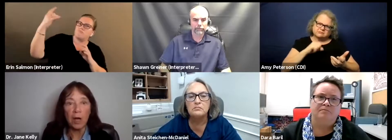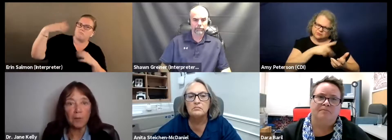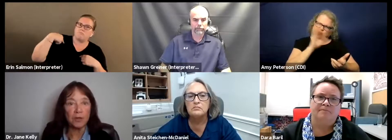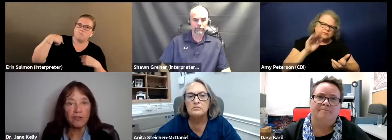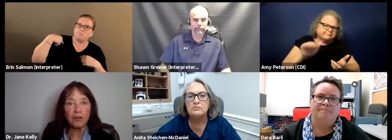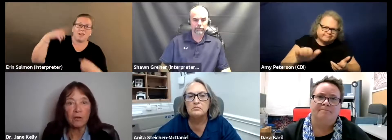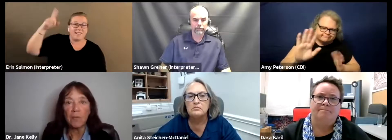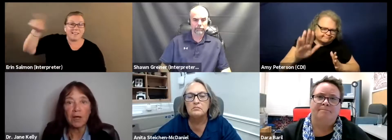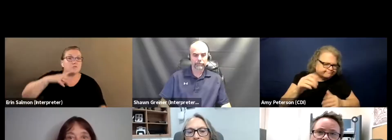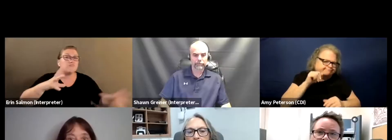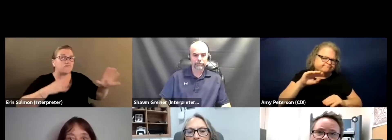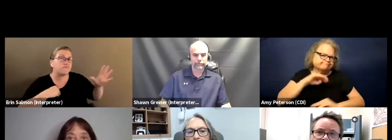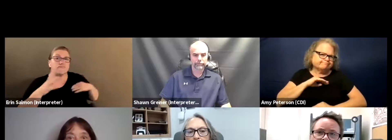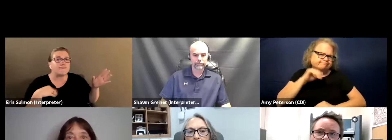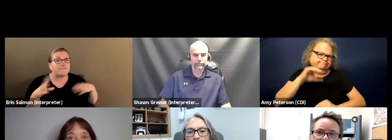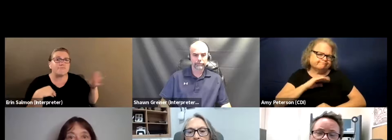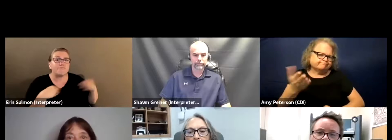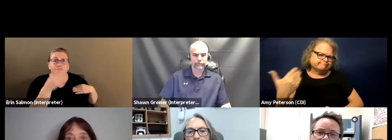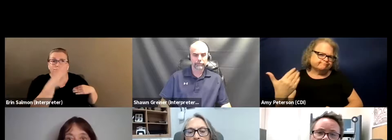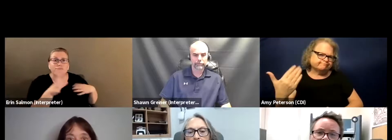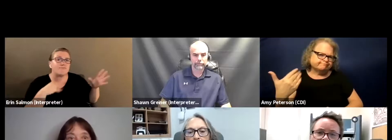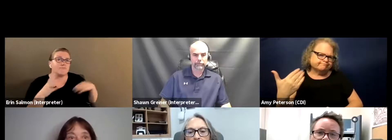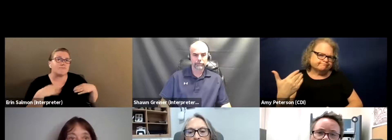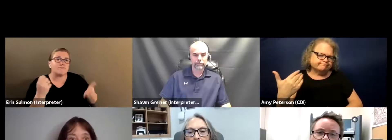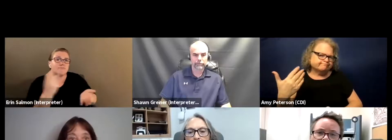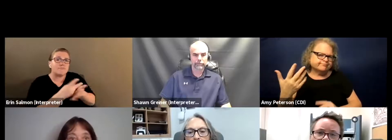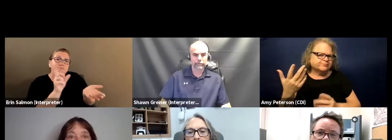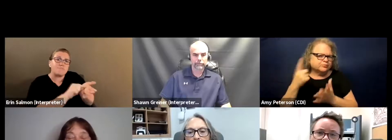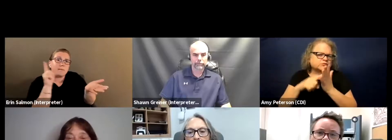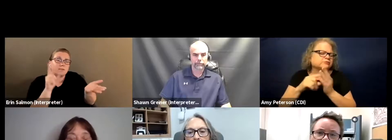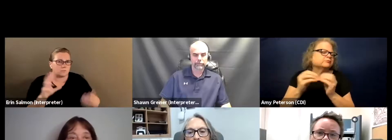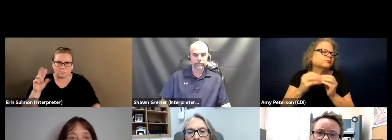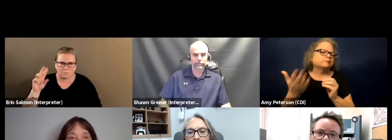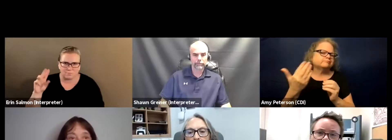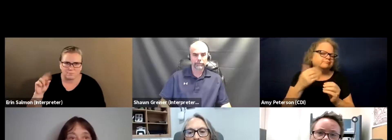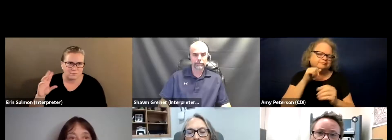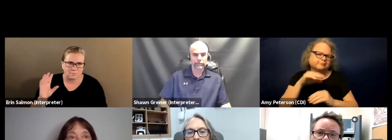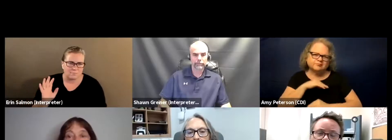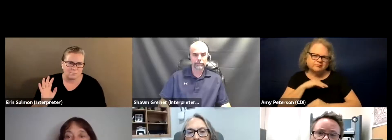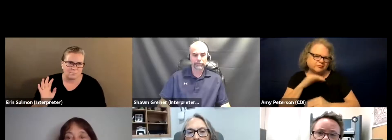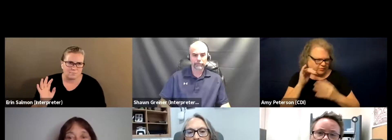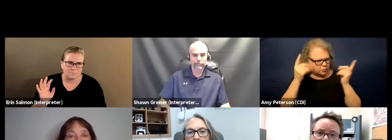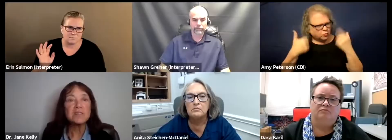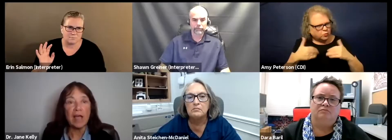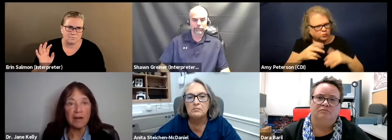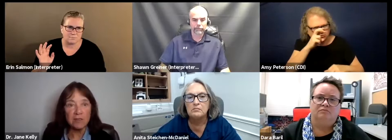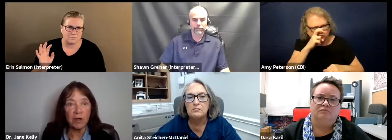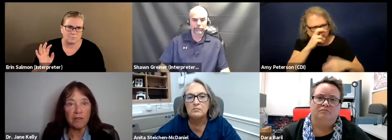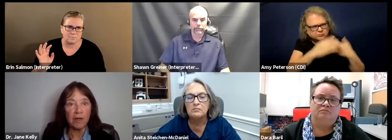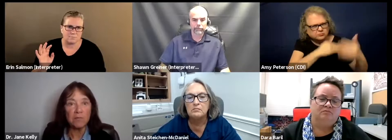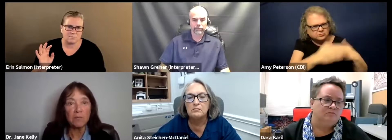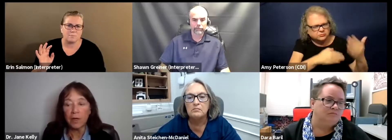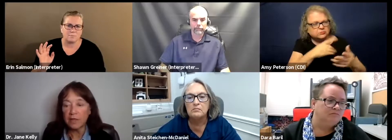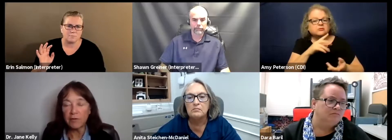just publish my paper. No, they have experts review it. Experts give me feedback. If I can